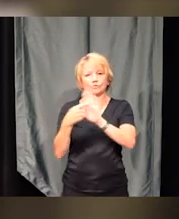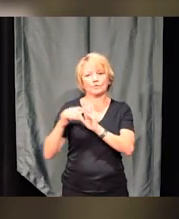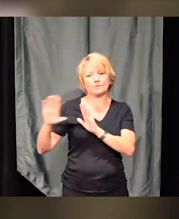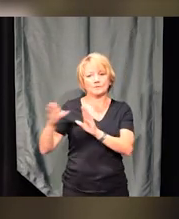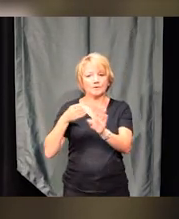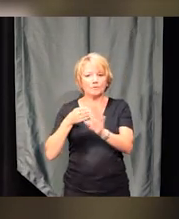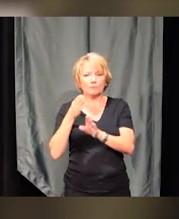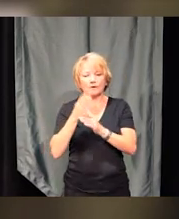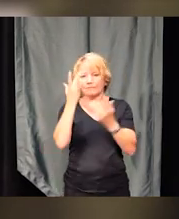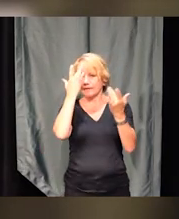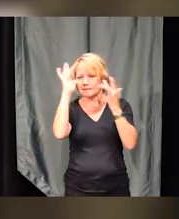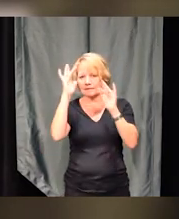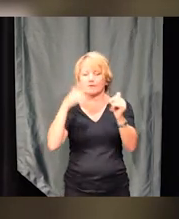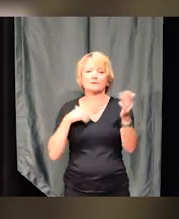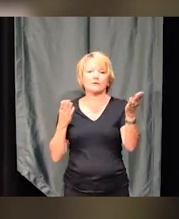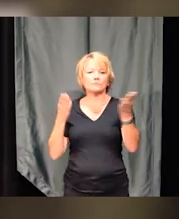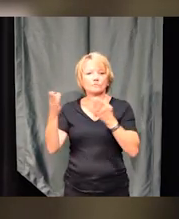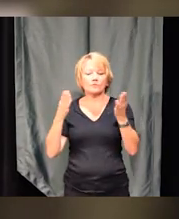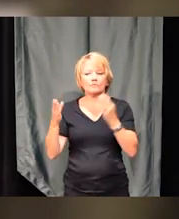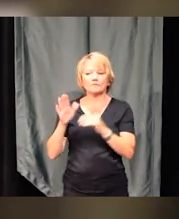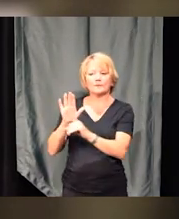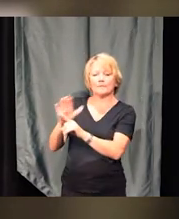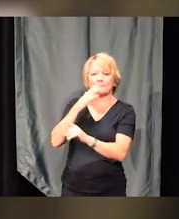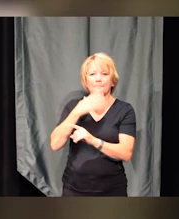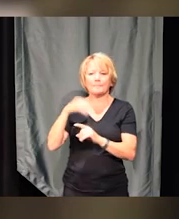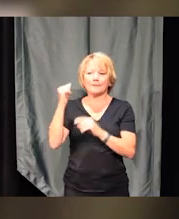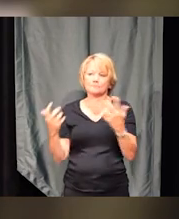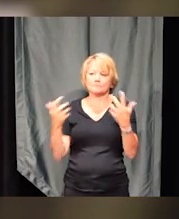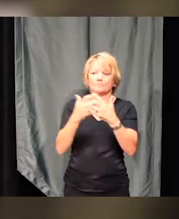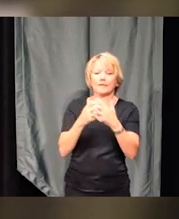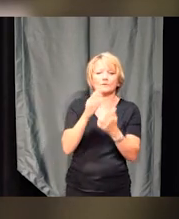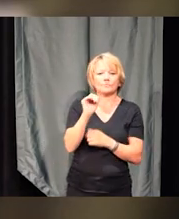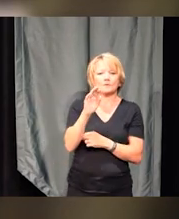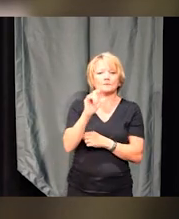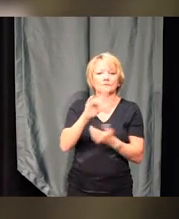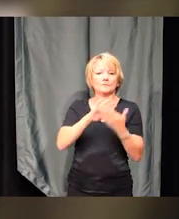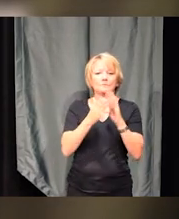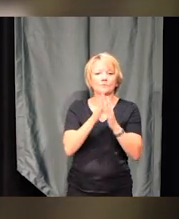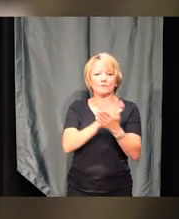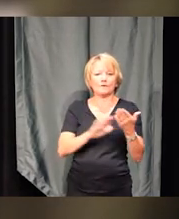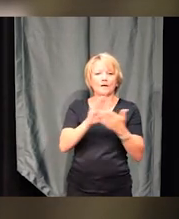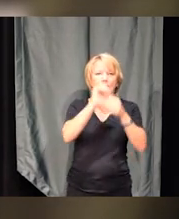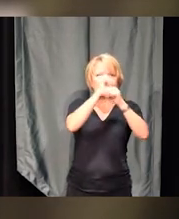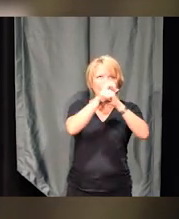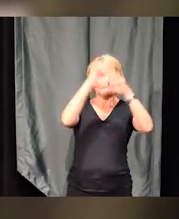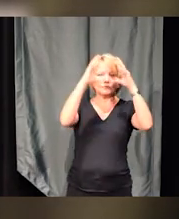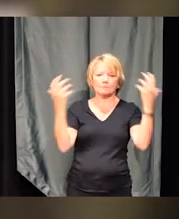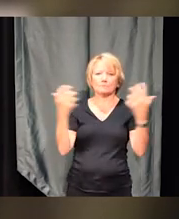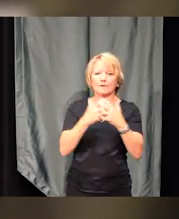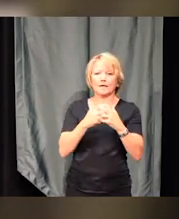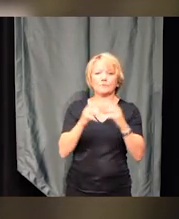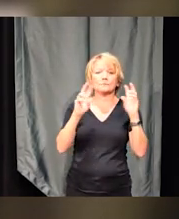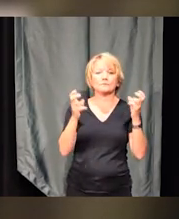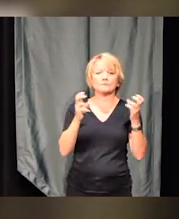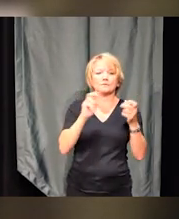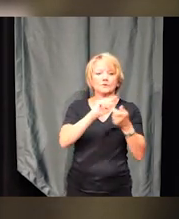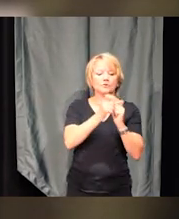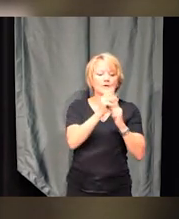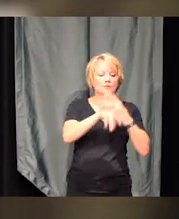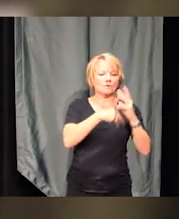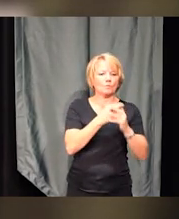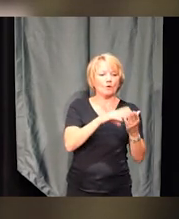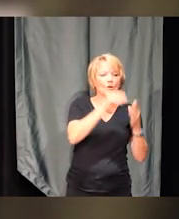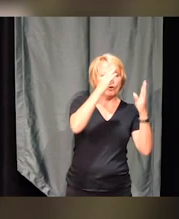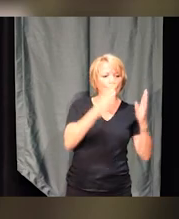career of intellect and service the best of Bristol Community College's vision to change the world learner by